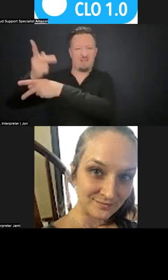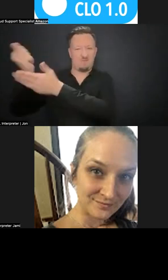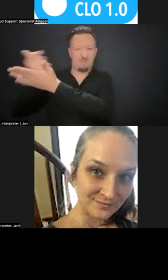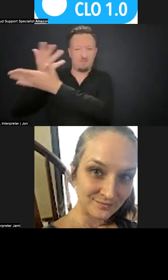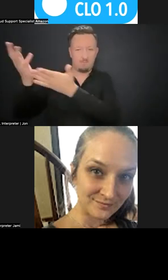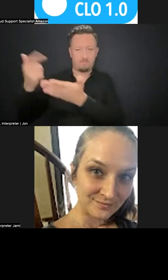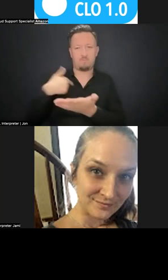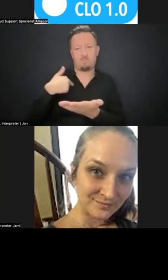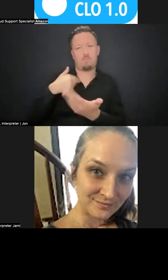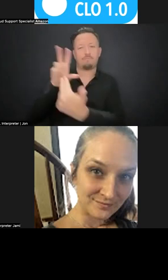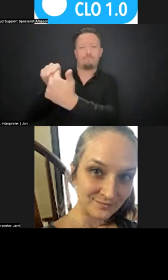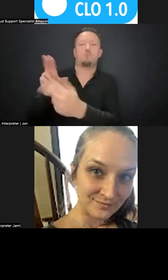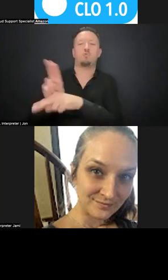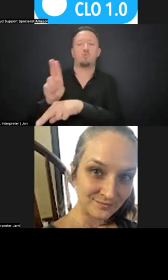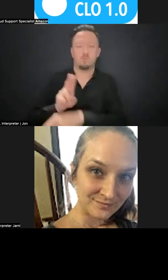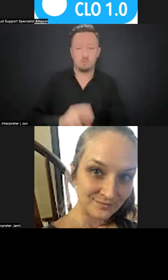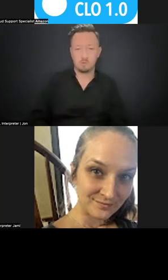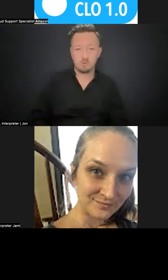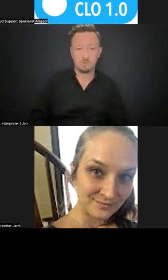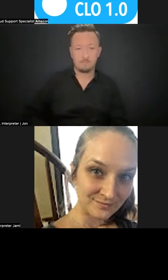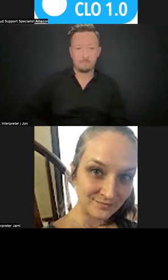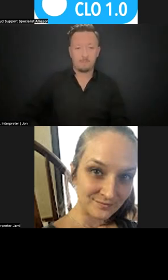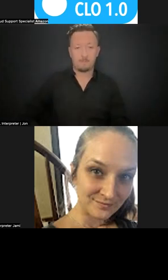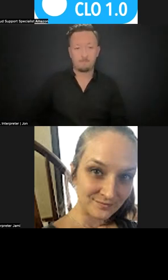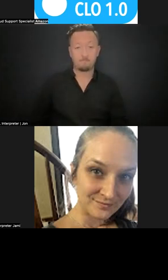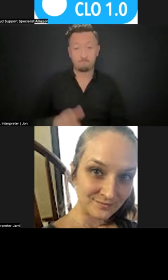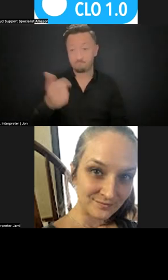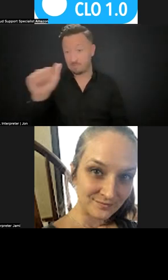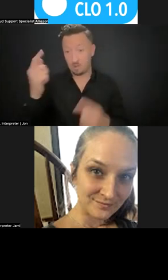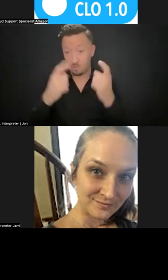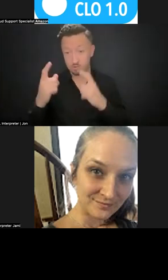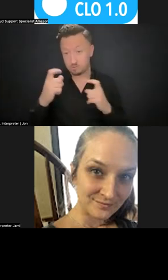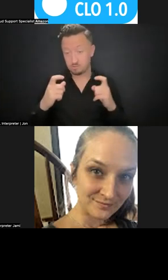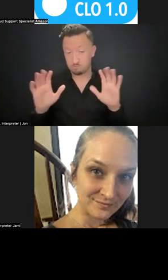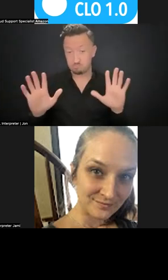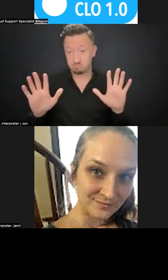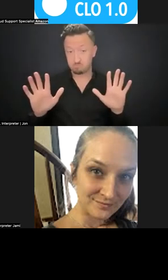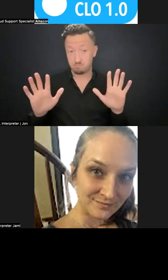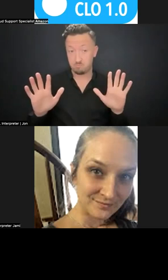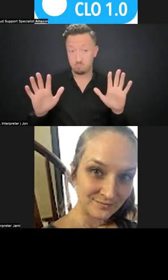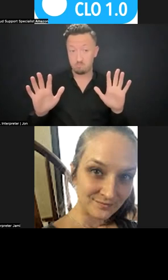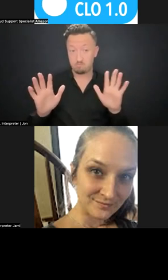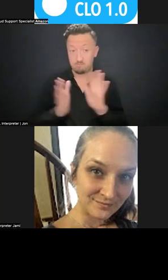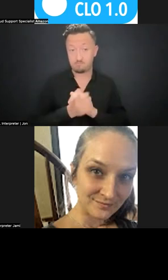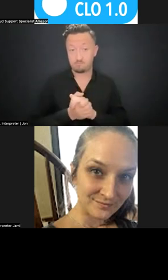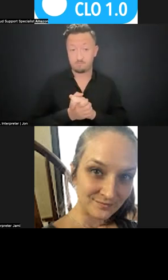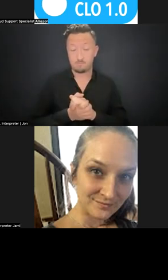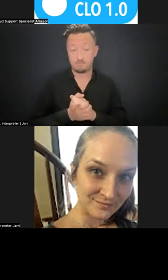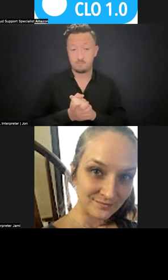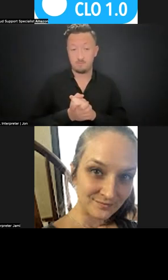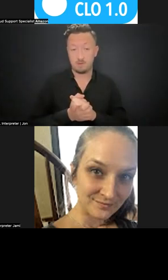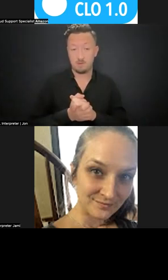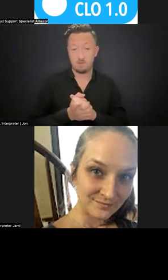All right, let's go to our next section. Any questions on these? Anything else? So we should